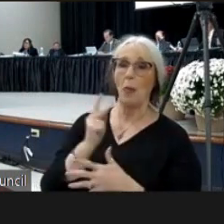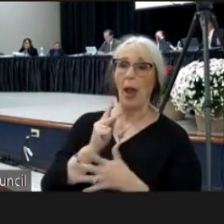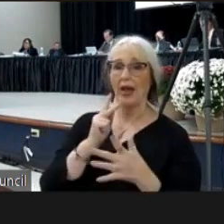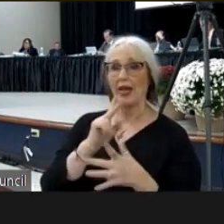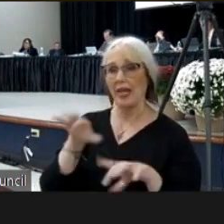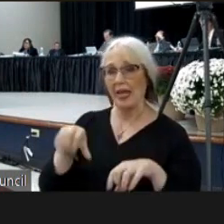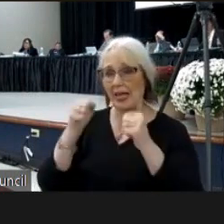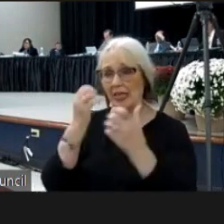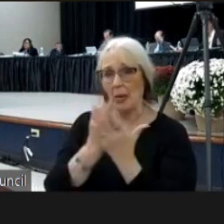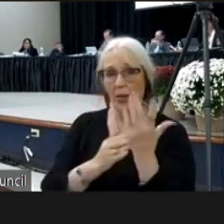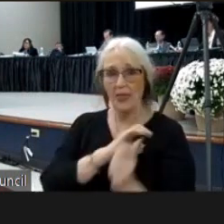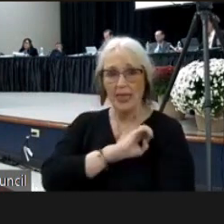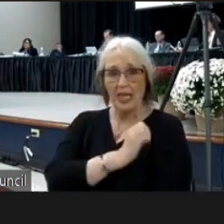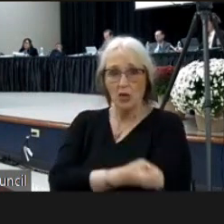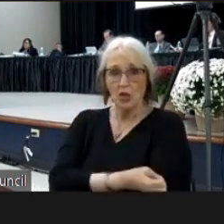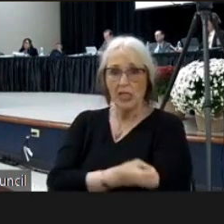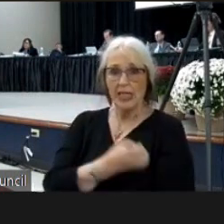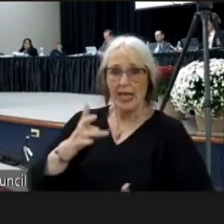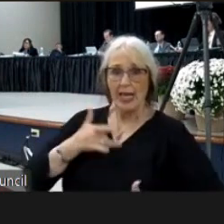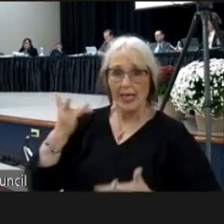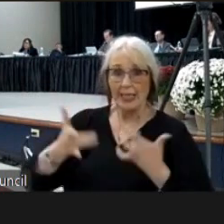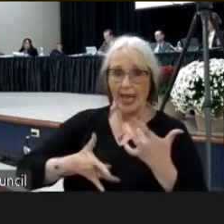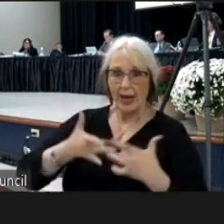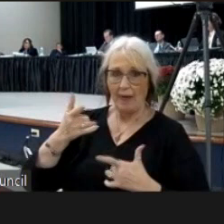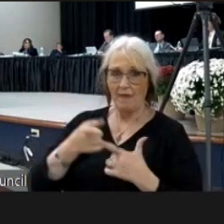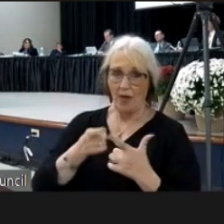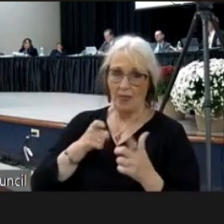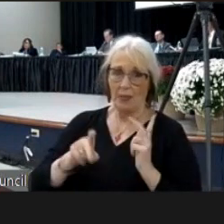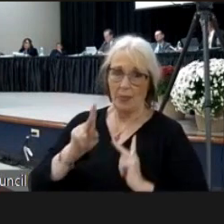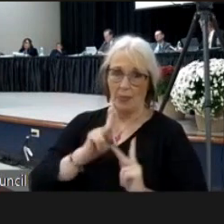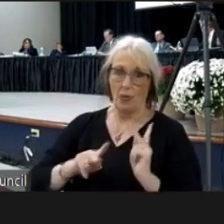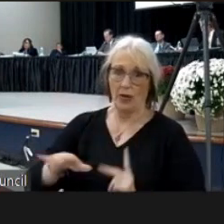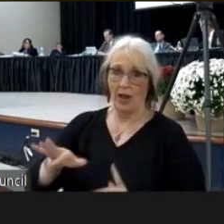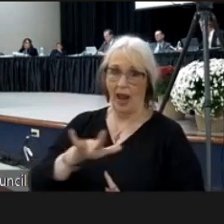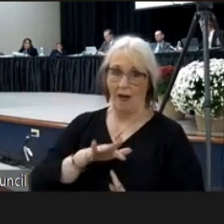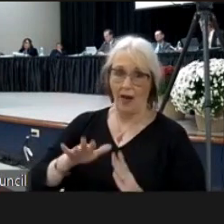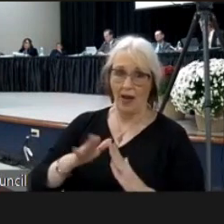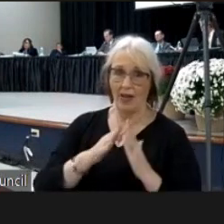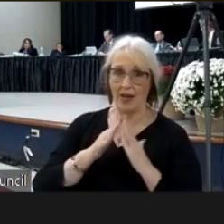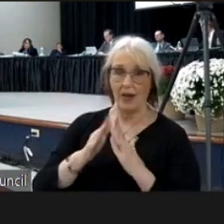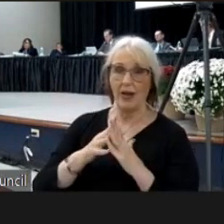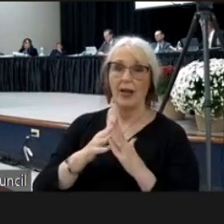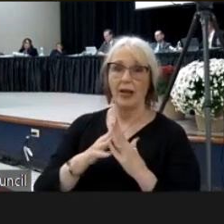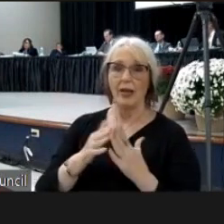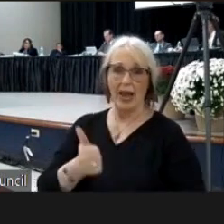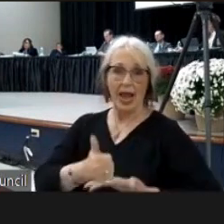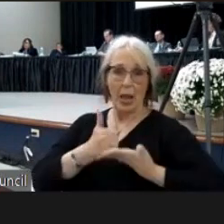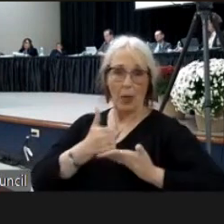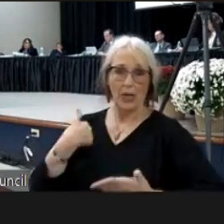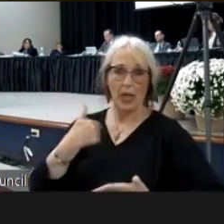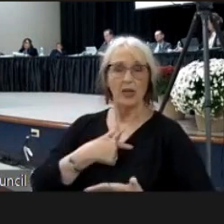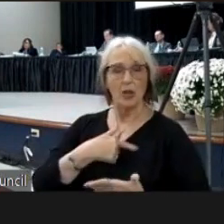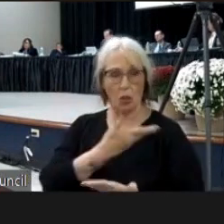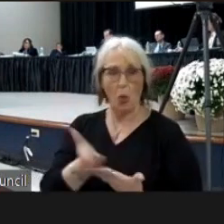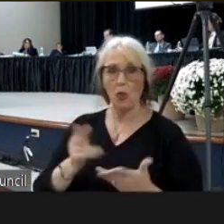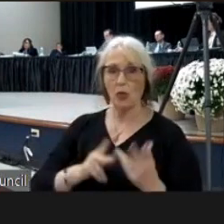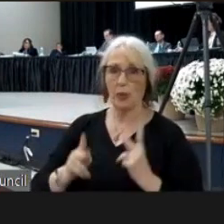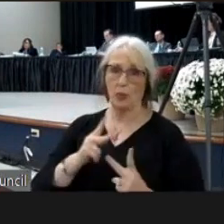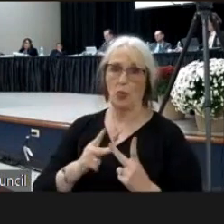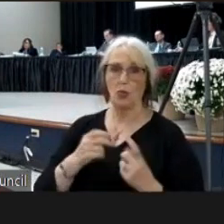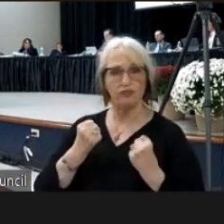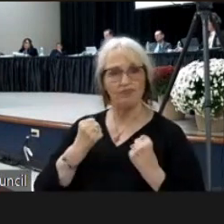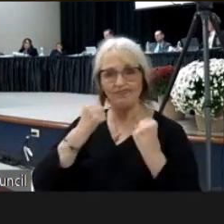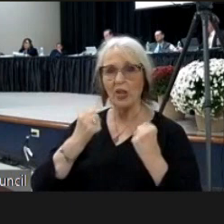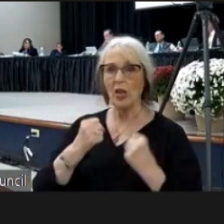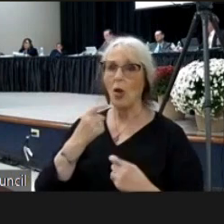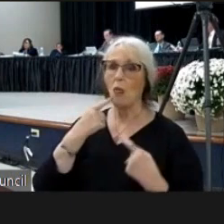energy and that vitality from the neighborhood that helped get us to this point. You know, the champions of this cause. We want to harness that energy